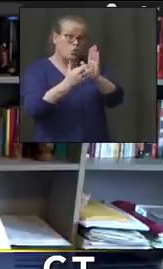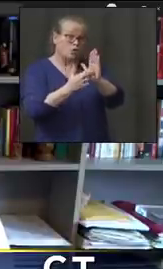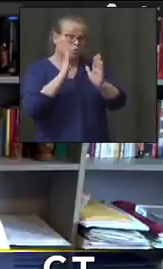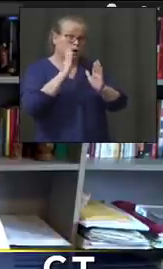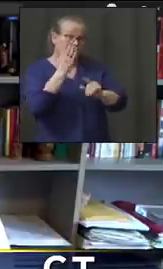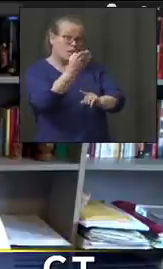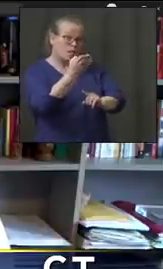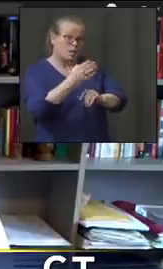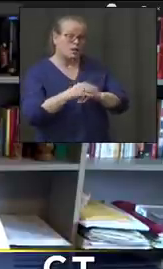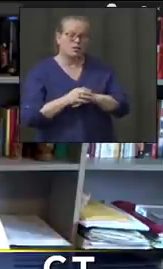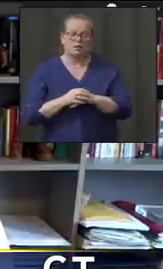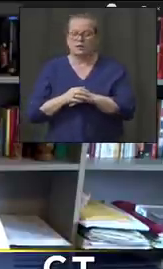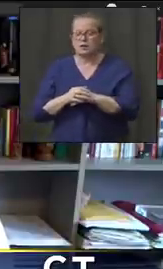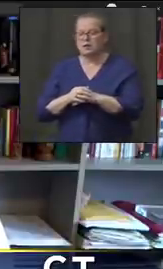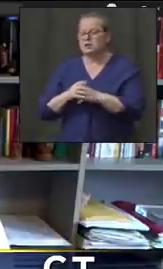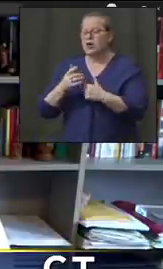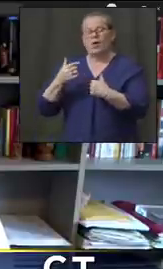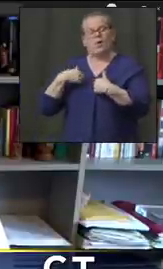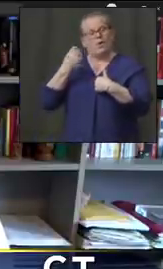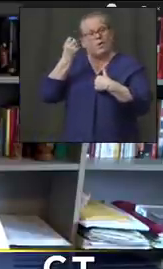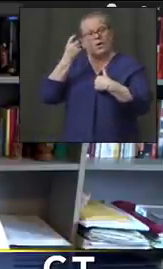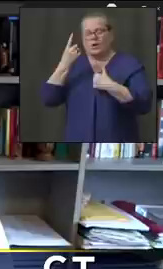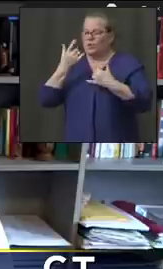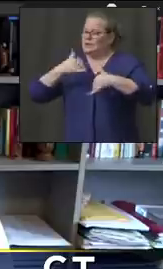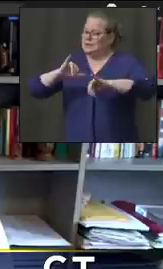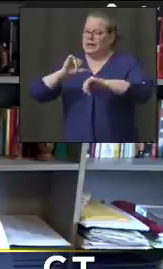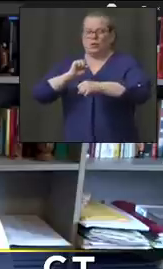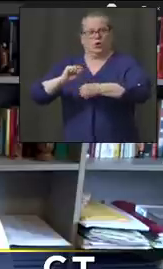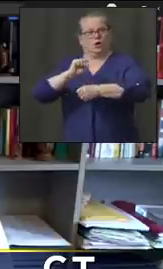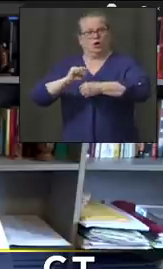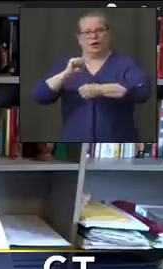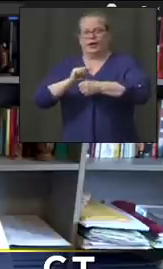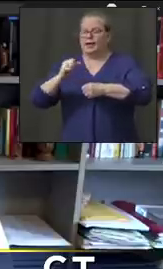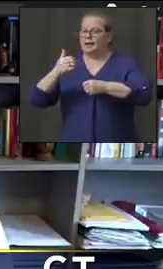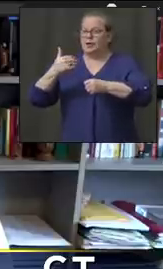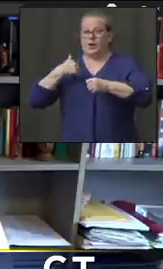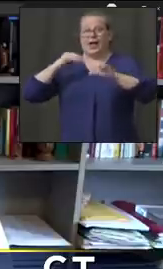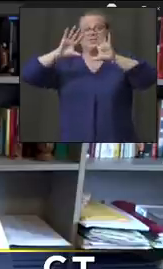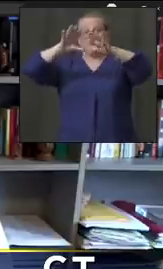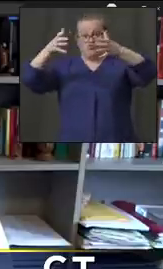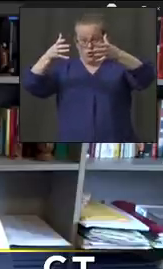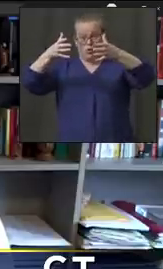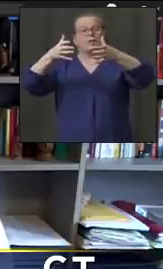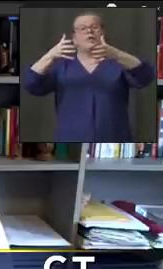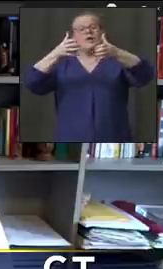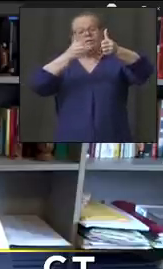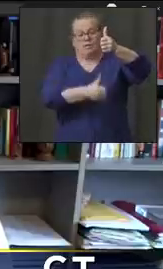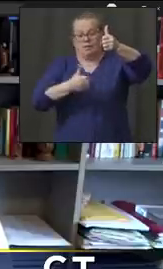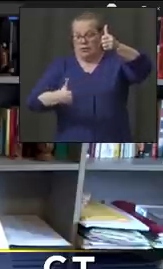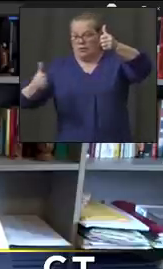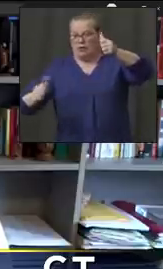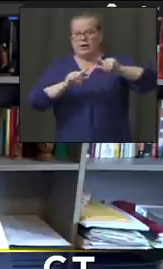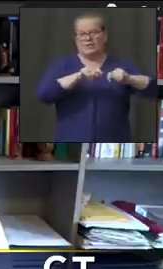is all work in progress. We have teams, of the best experts here in occupational health, but also voices in labor